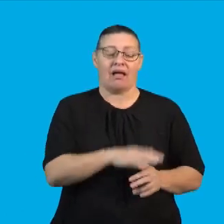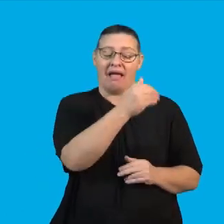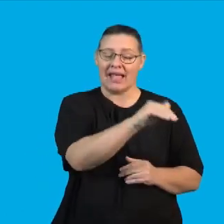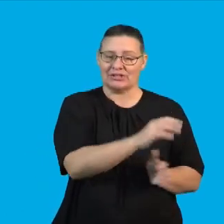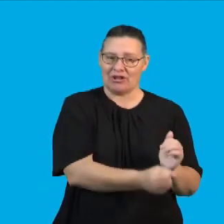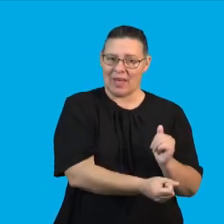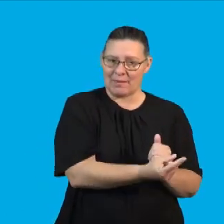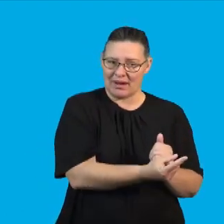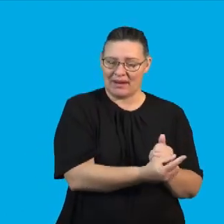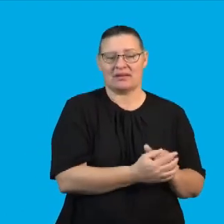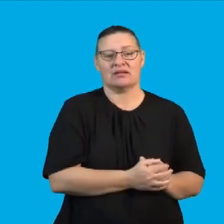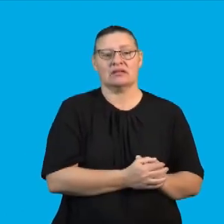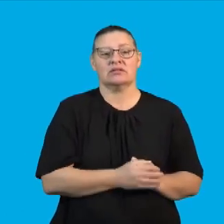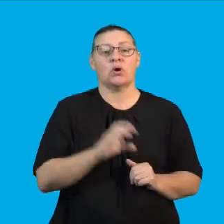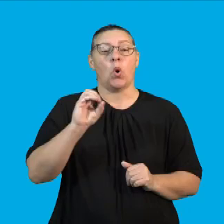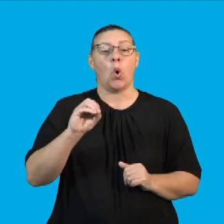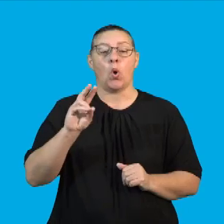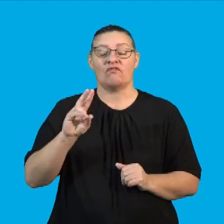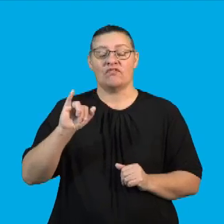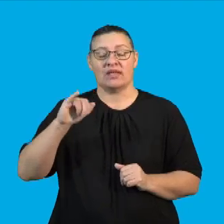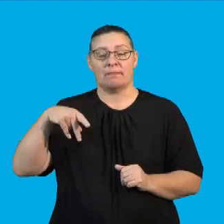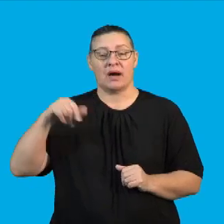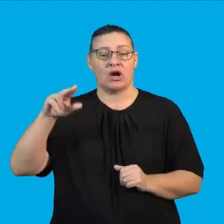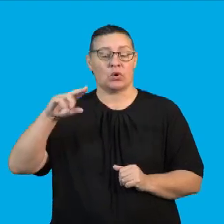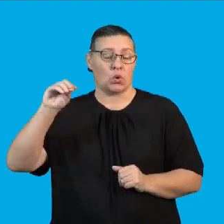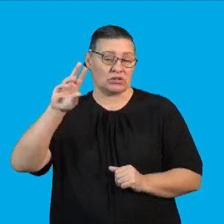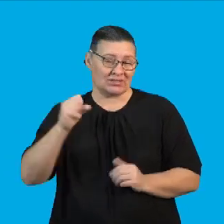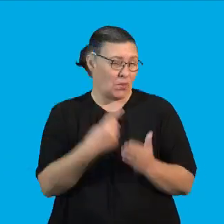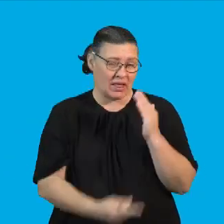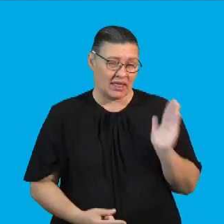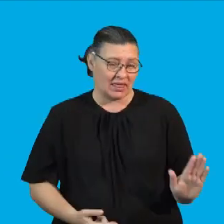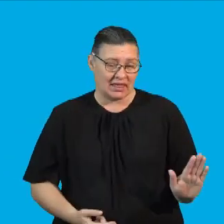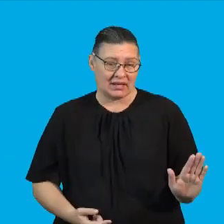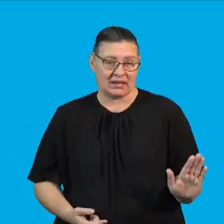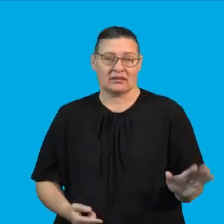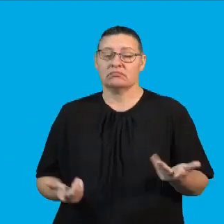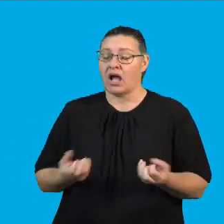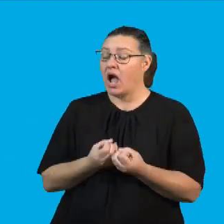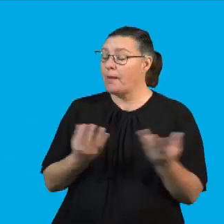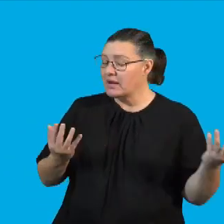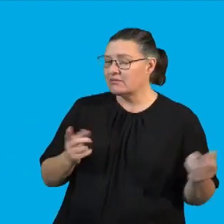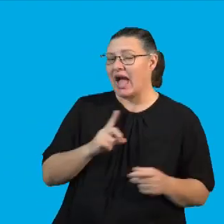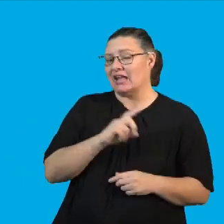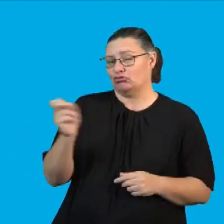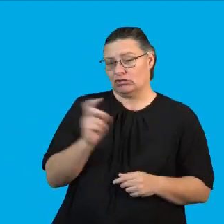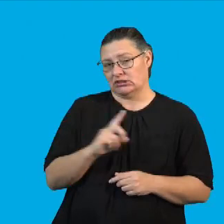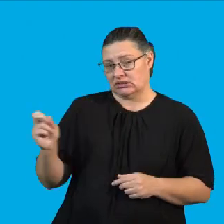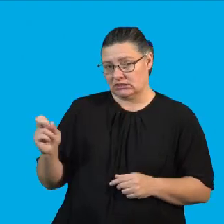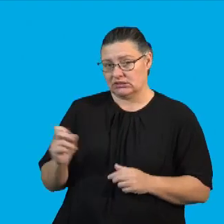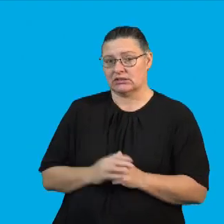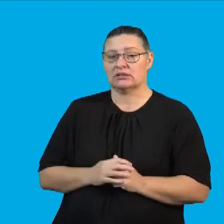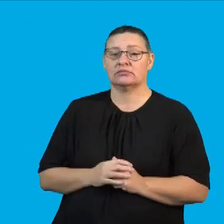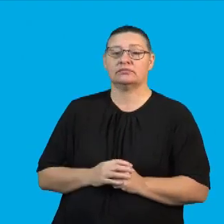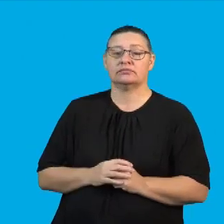again, fertilization is external, but development is only oviparous. The number of